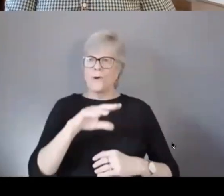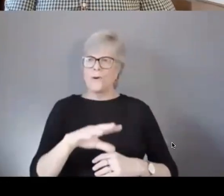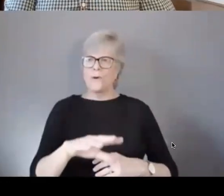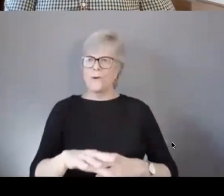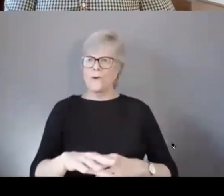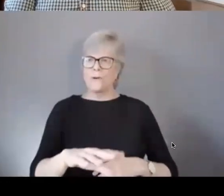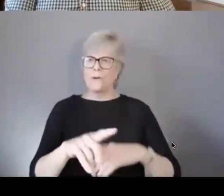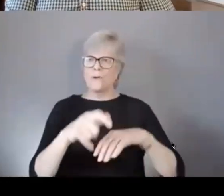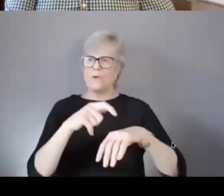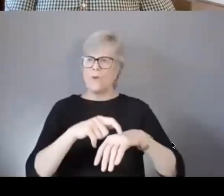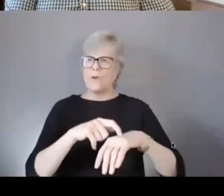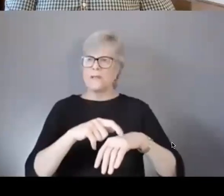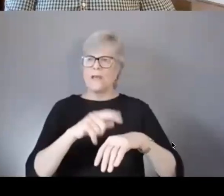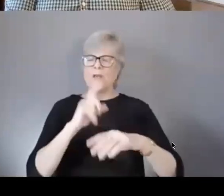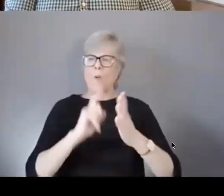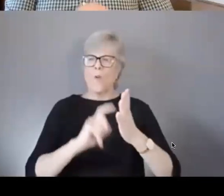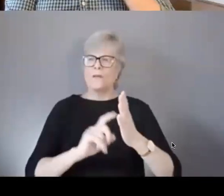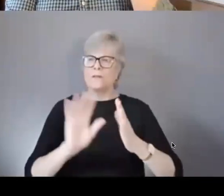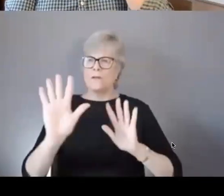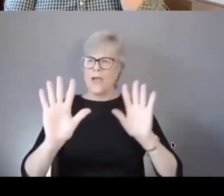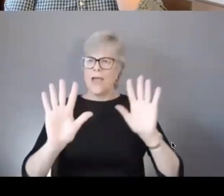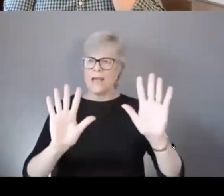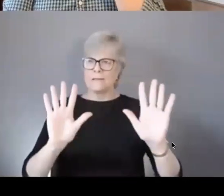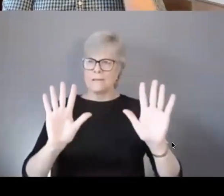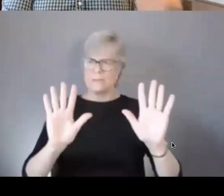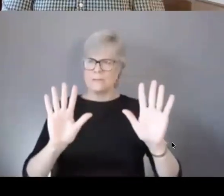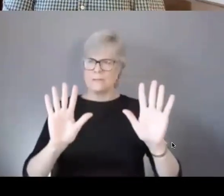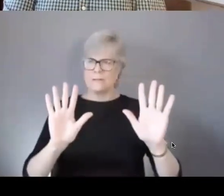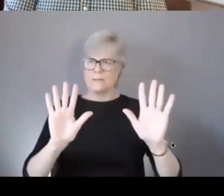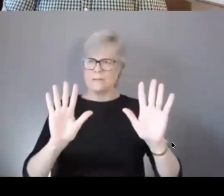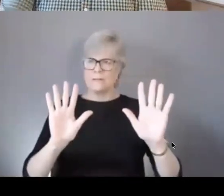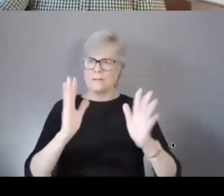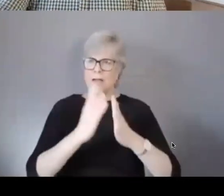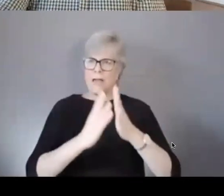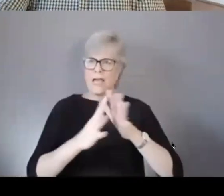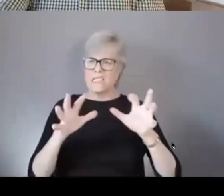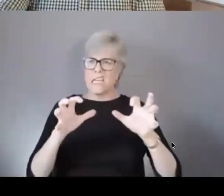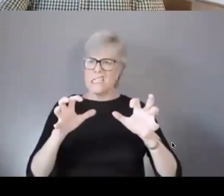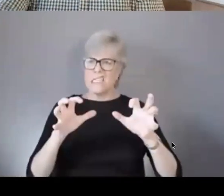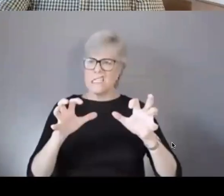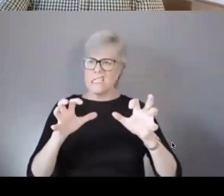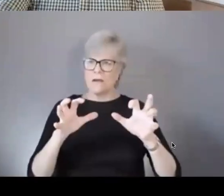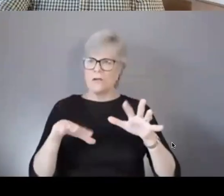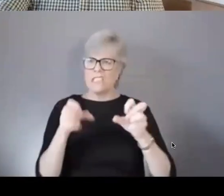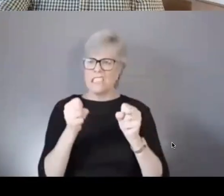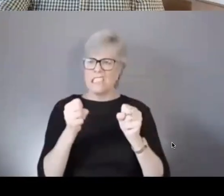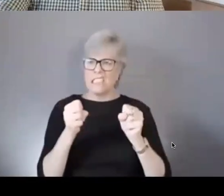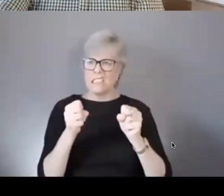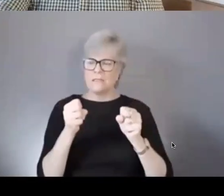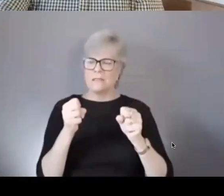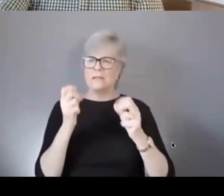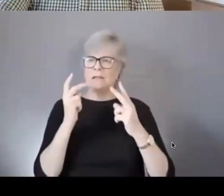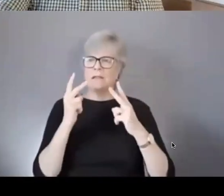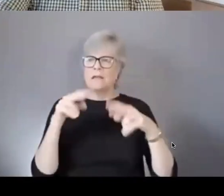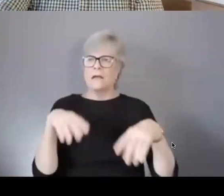Notice your hands. Are your hands tense or tight? See if you can allow